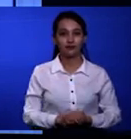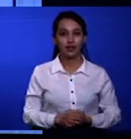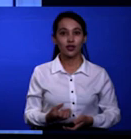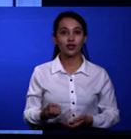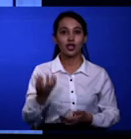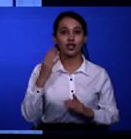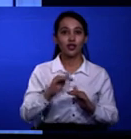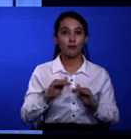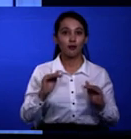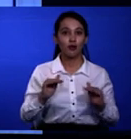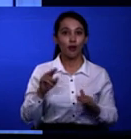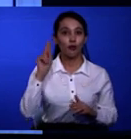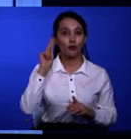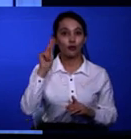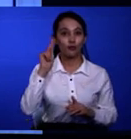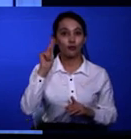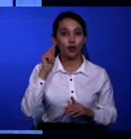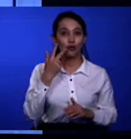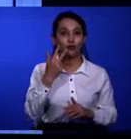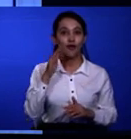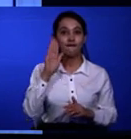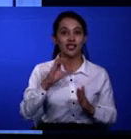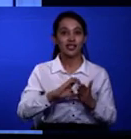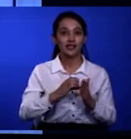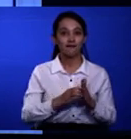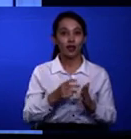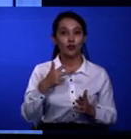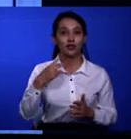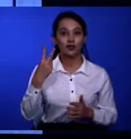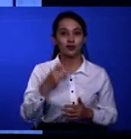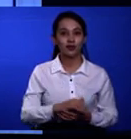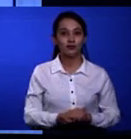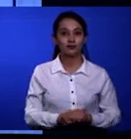Nechta o'quvchi o'qiydi 3-V sinfida? 32 ta.